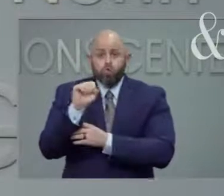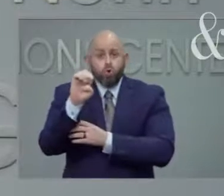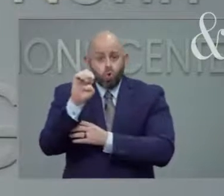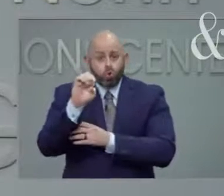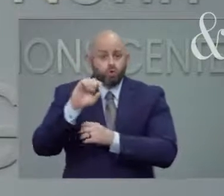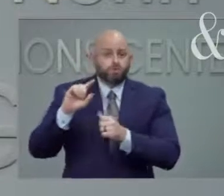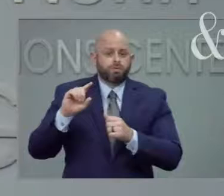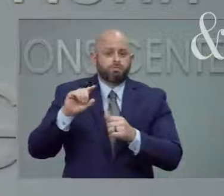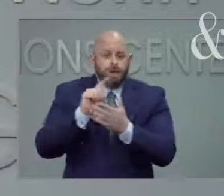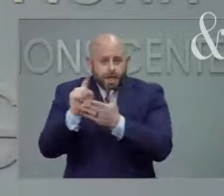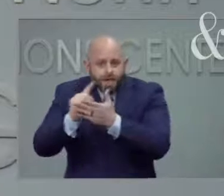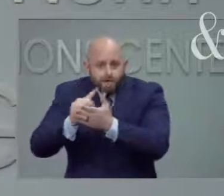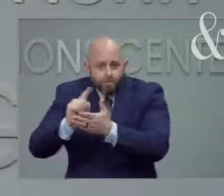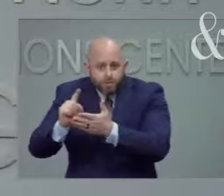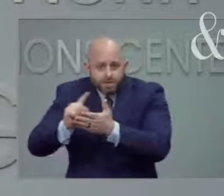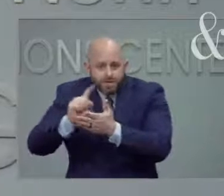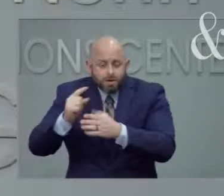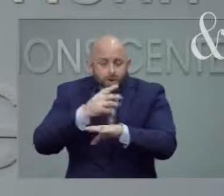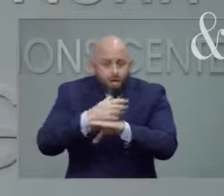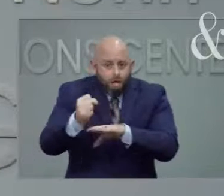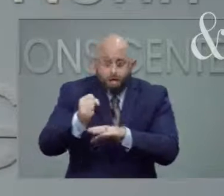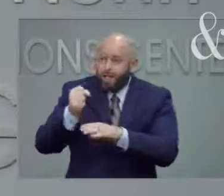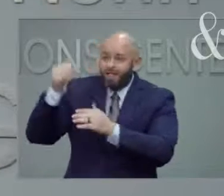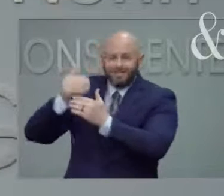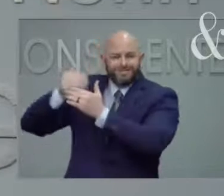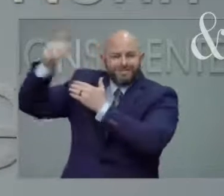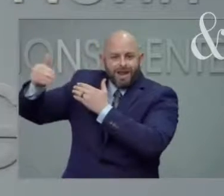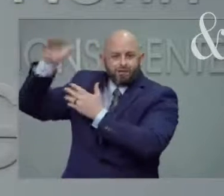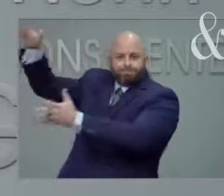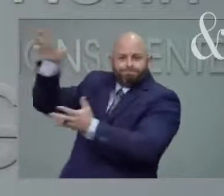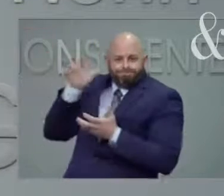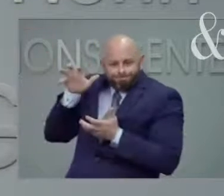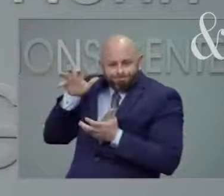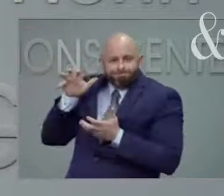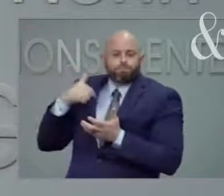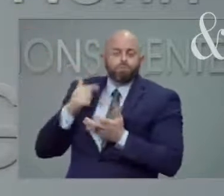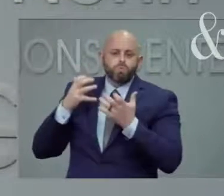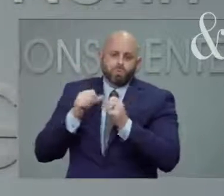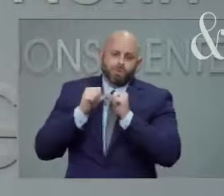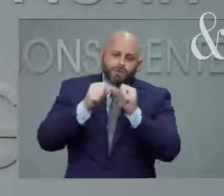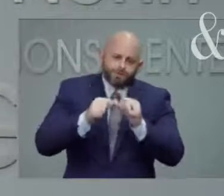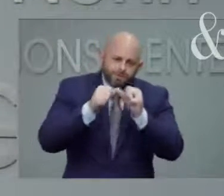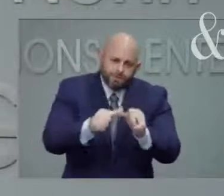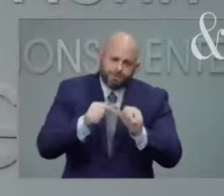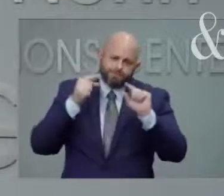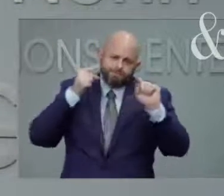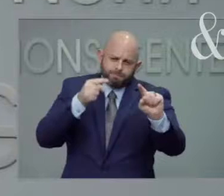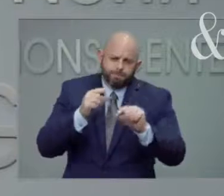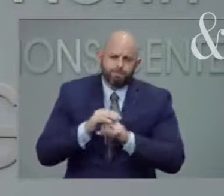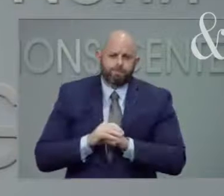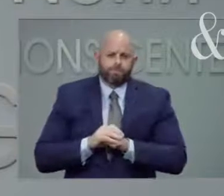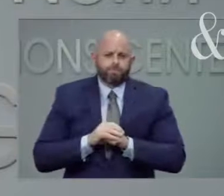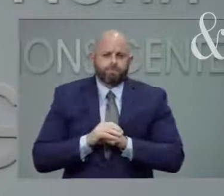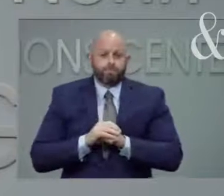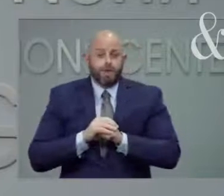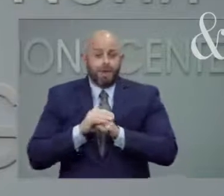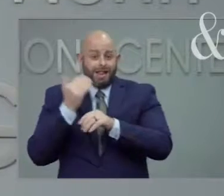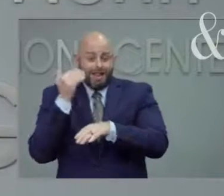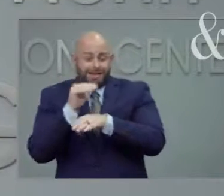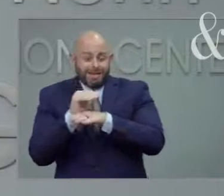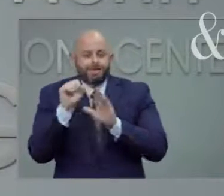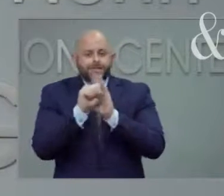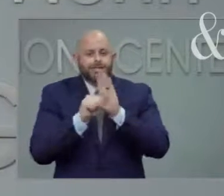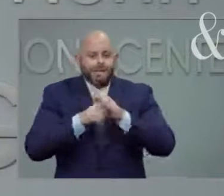each week before the next shipment comes. We want to keep that up. As of last night, the state has